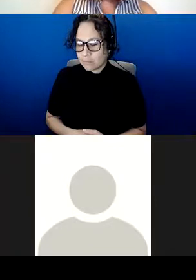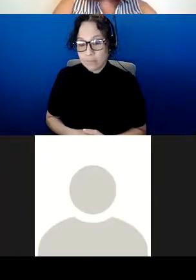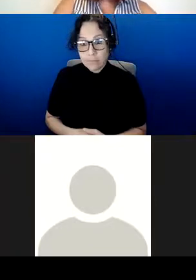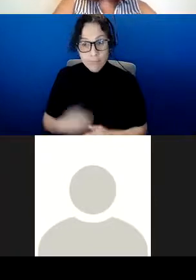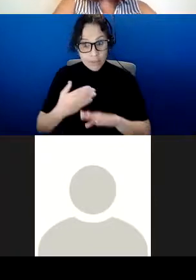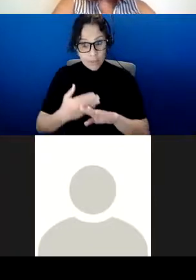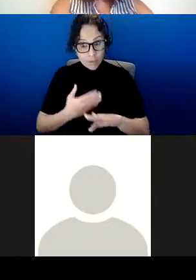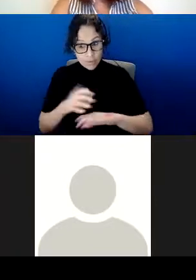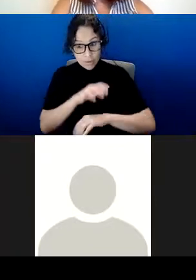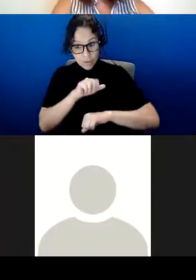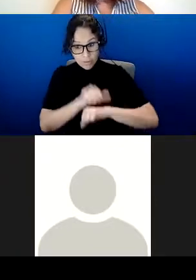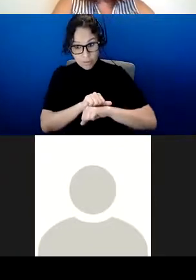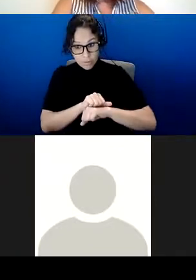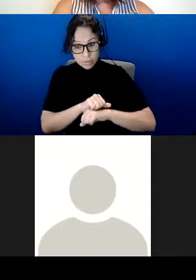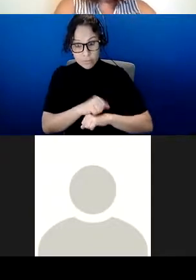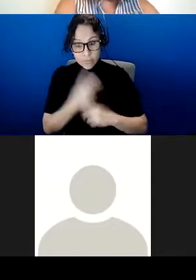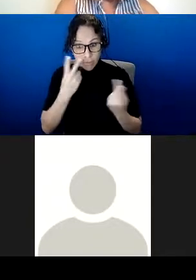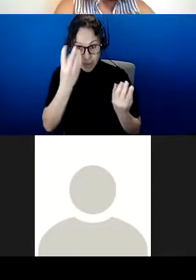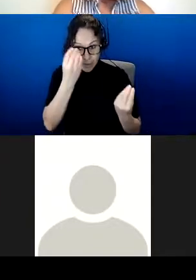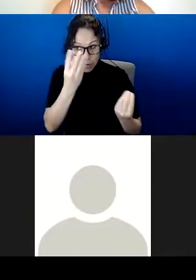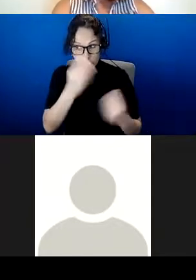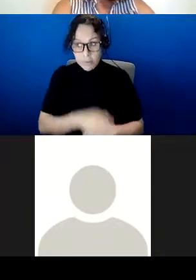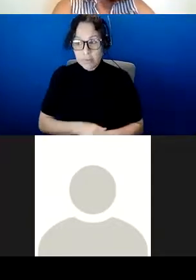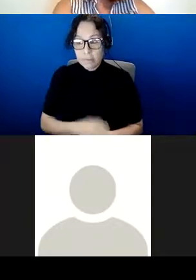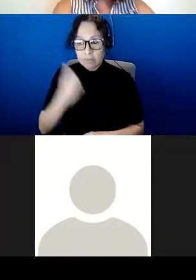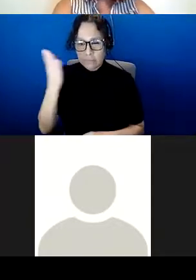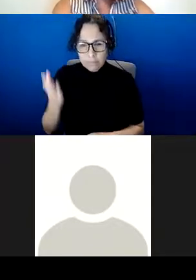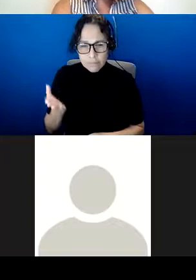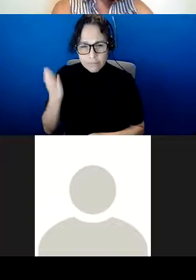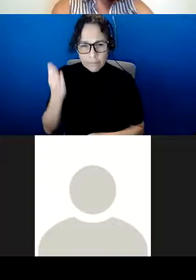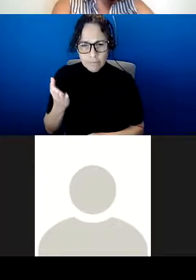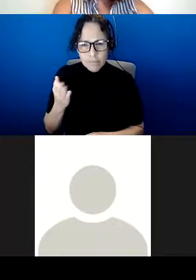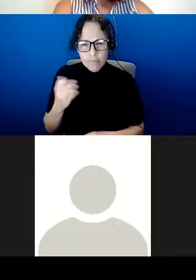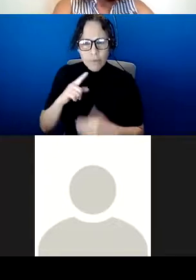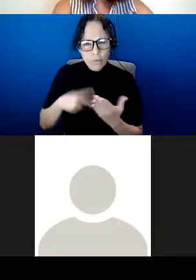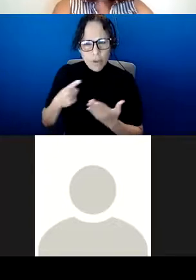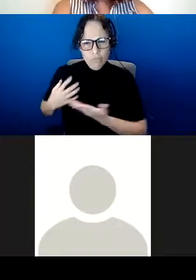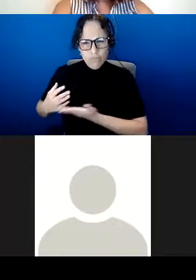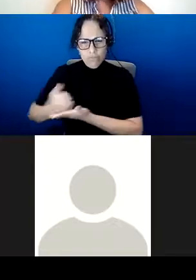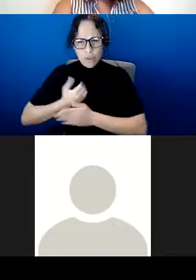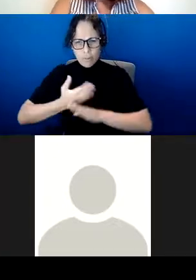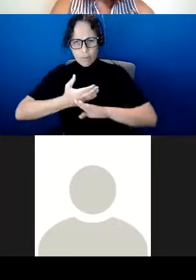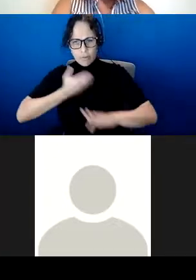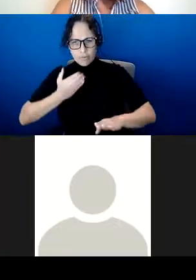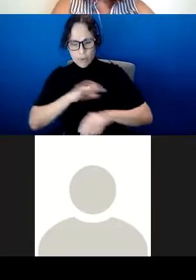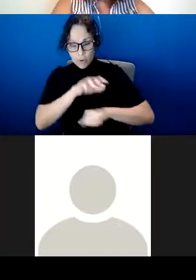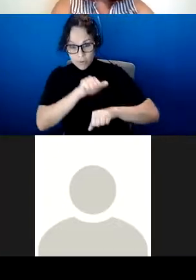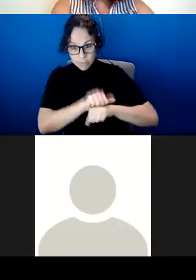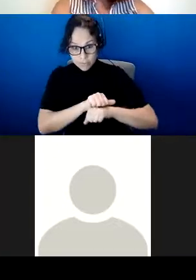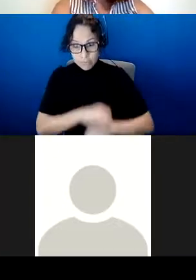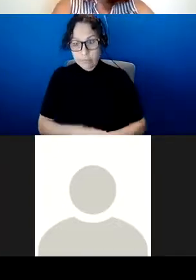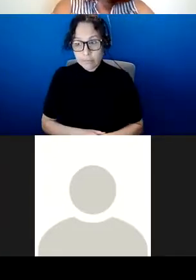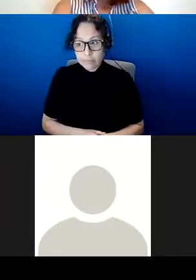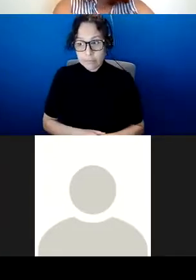Before the visit information. These are things to gather before our visit. Utilizing